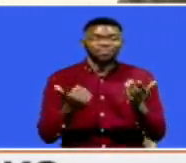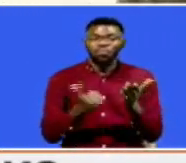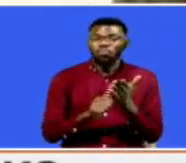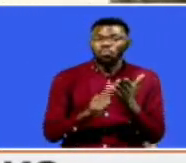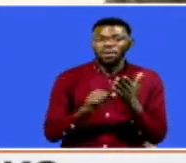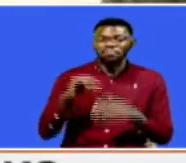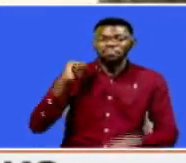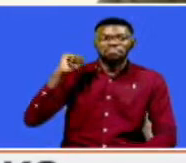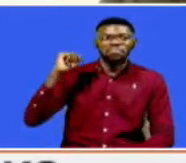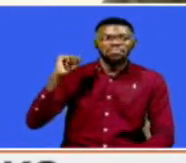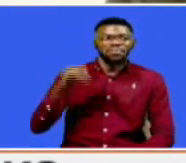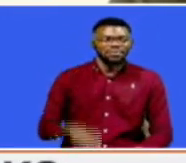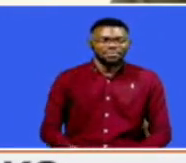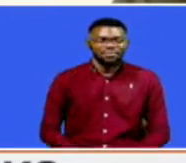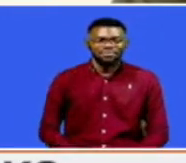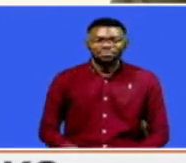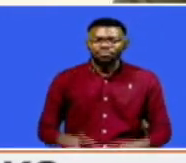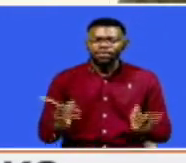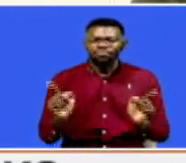Instead of just coming out and telling us